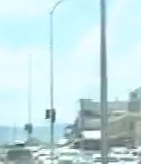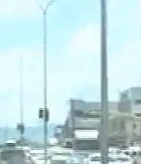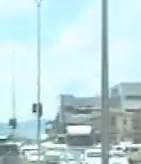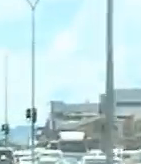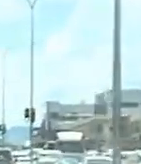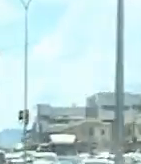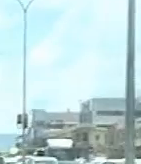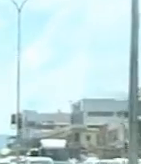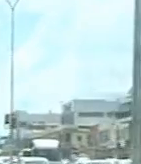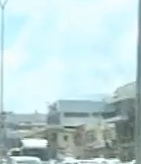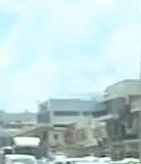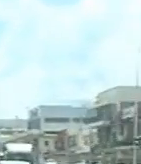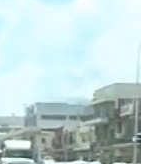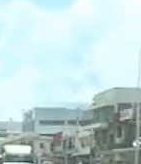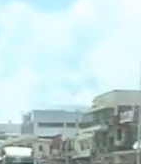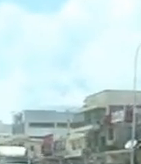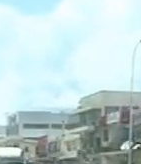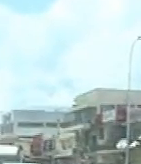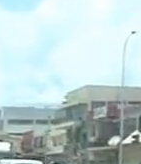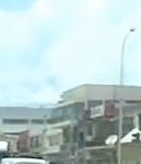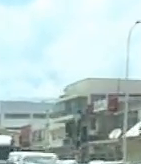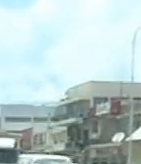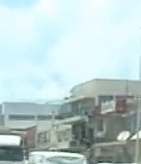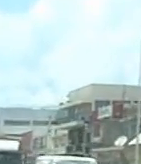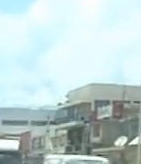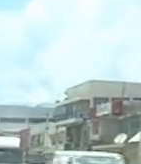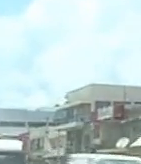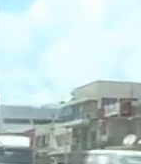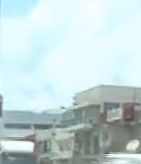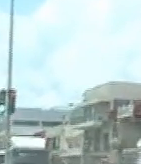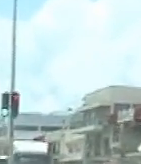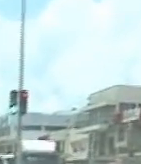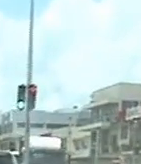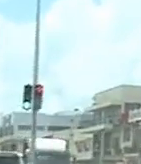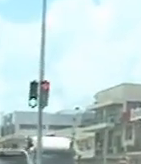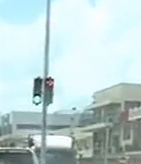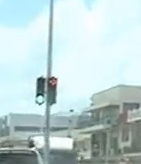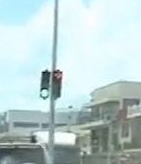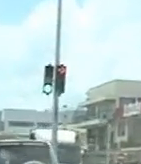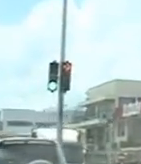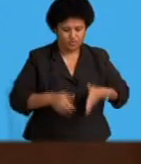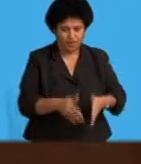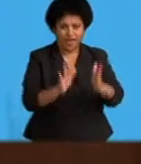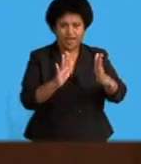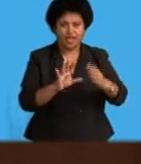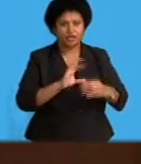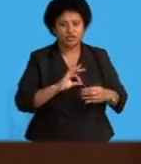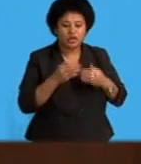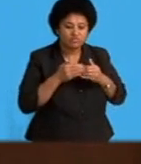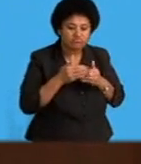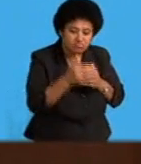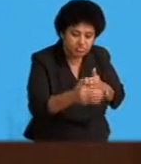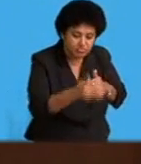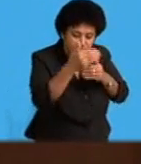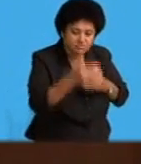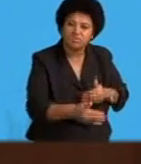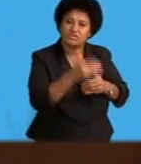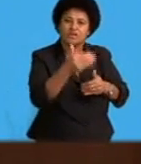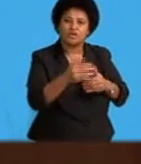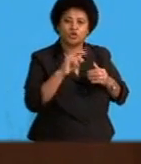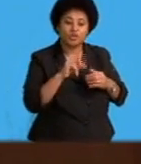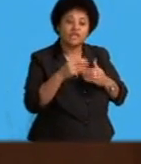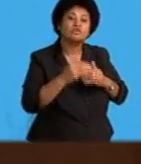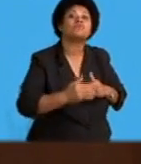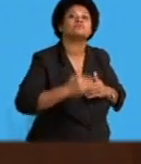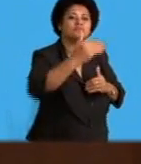and foundation in the economy, we need to build the capacity. We don't just live up till next year. They're just living up to the